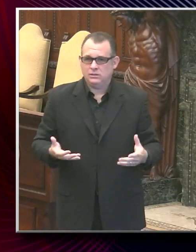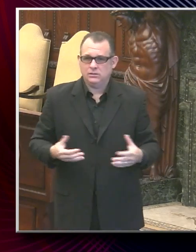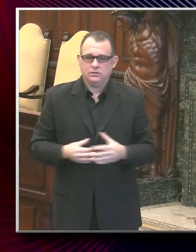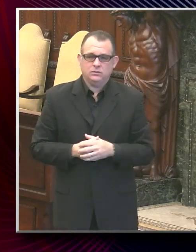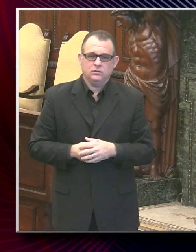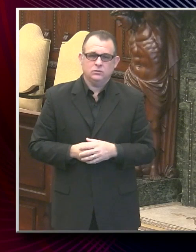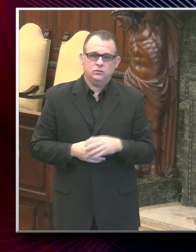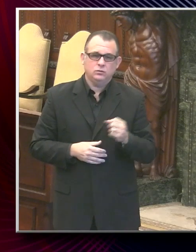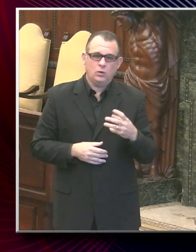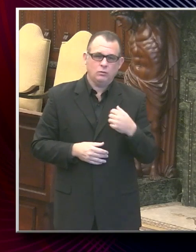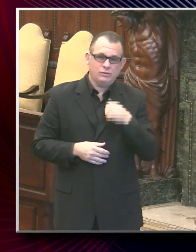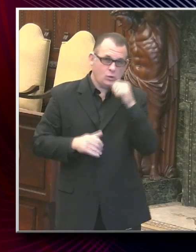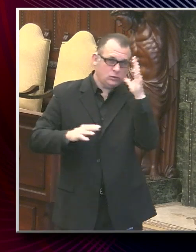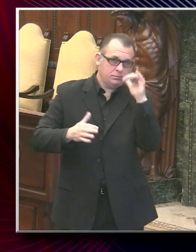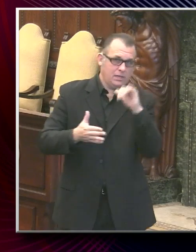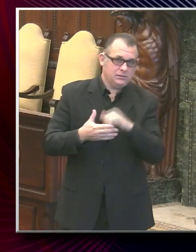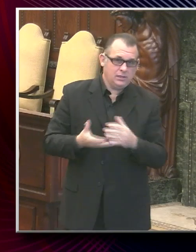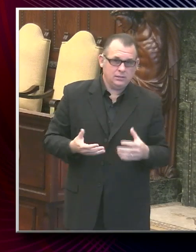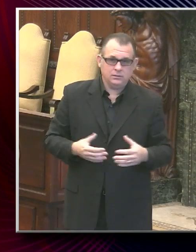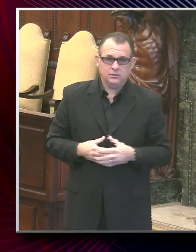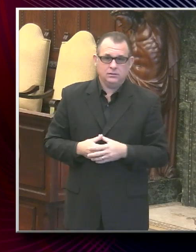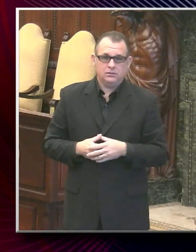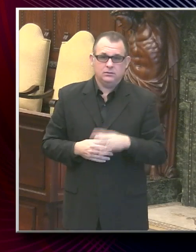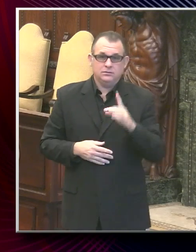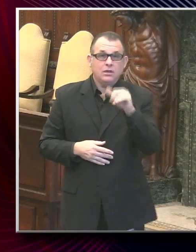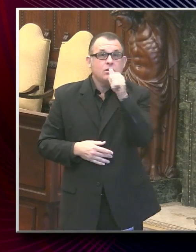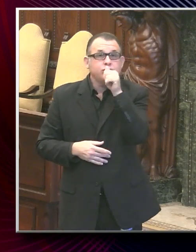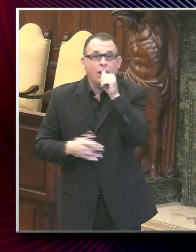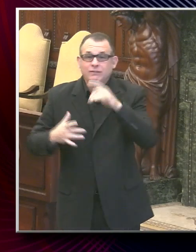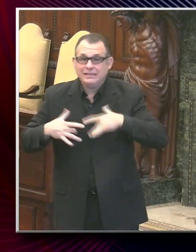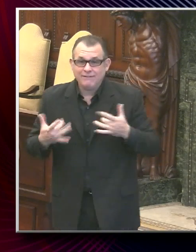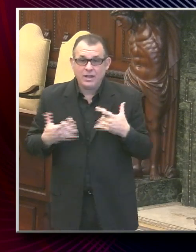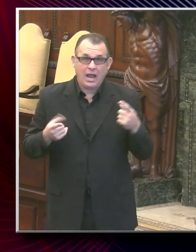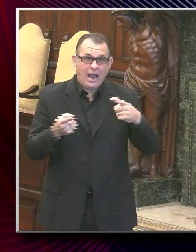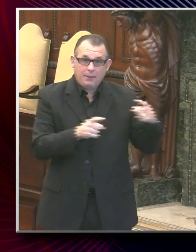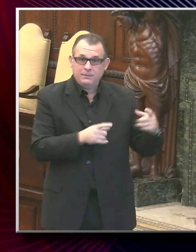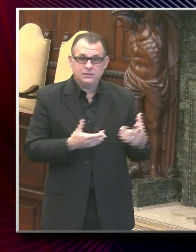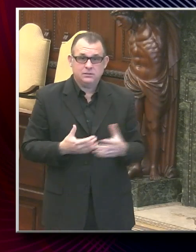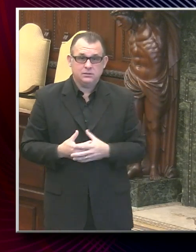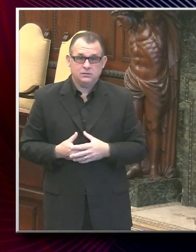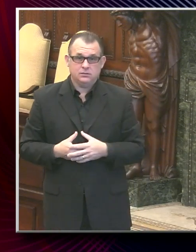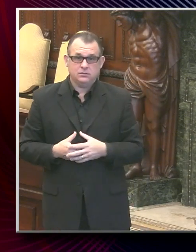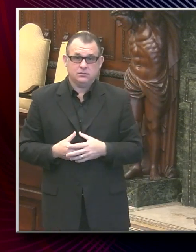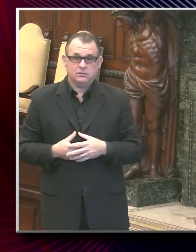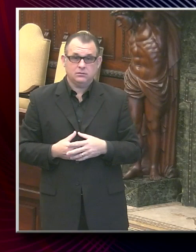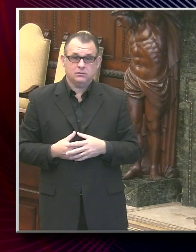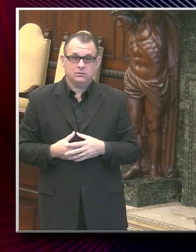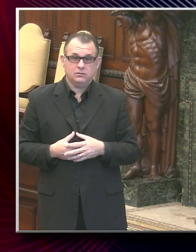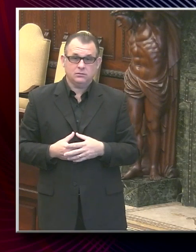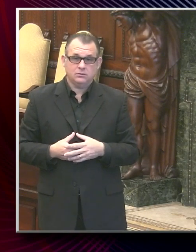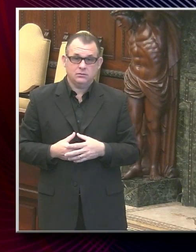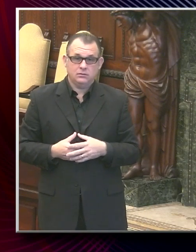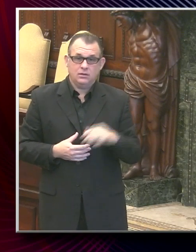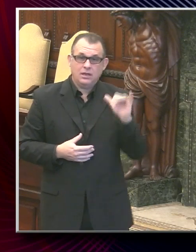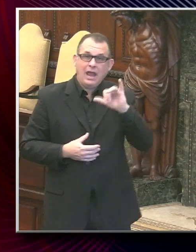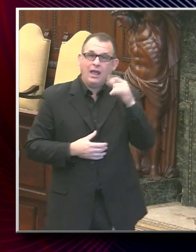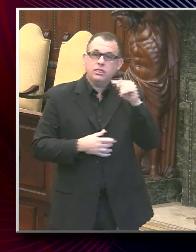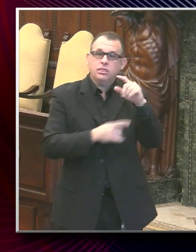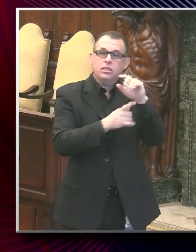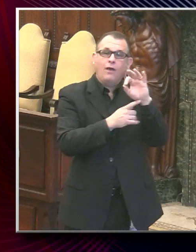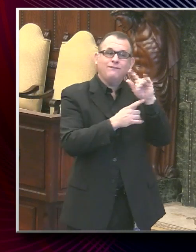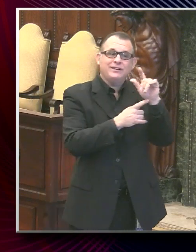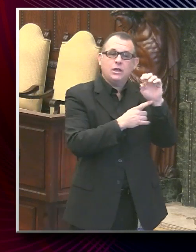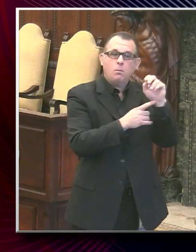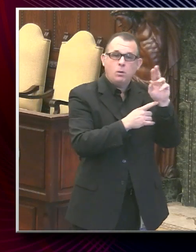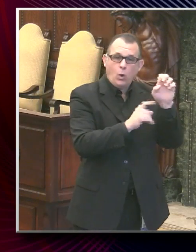And wouldn't expect to happen. And similarly, private events that would be held at, say, the Fillmore is also something that we wouldn't prohibit, although our